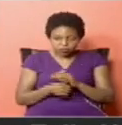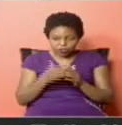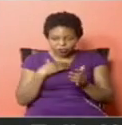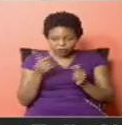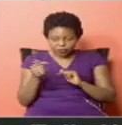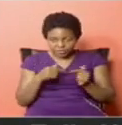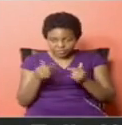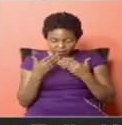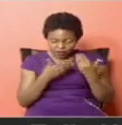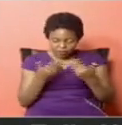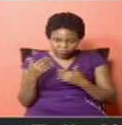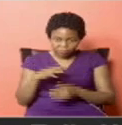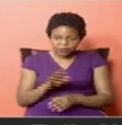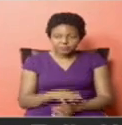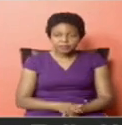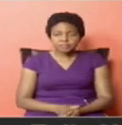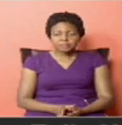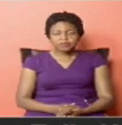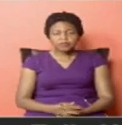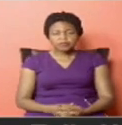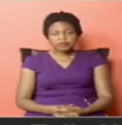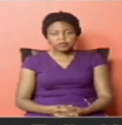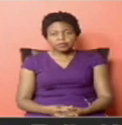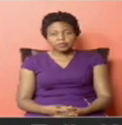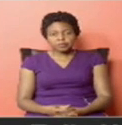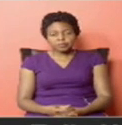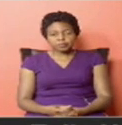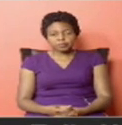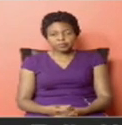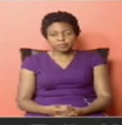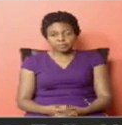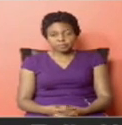much. Thank you very much.